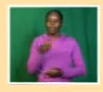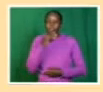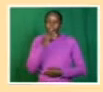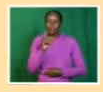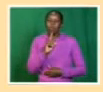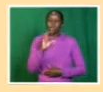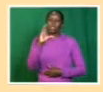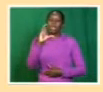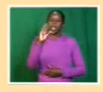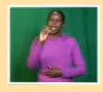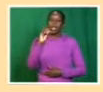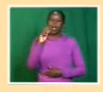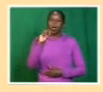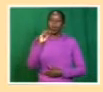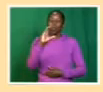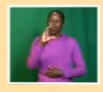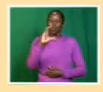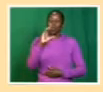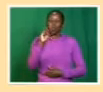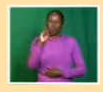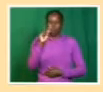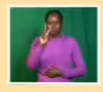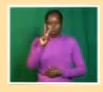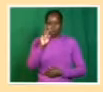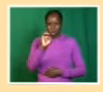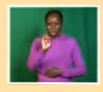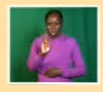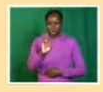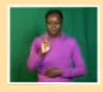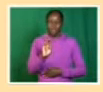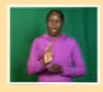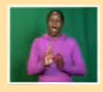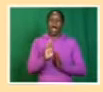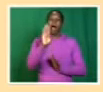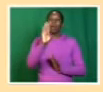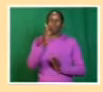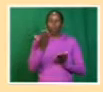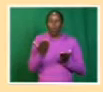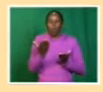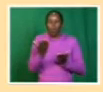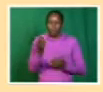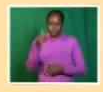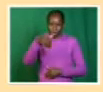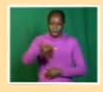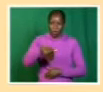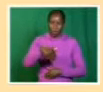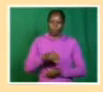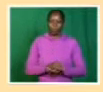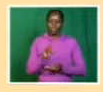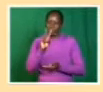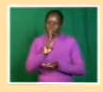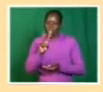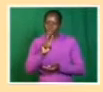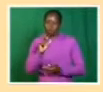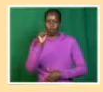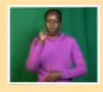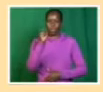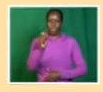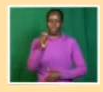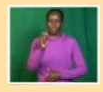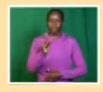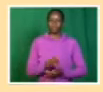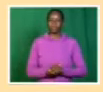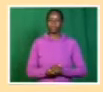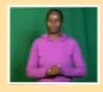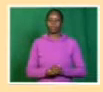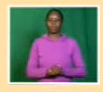graph of a quadratic function. This depends on the value of a, okay? So when